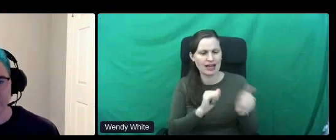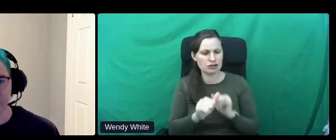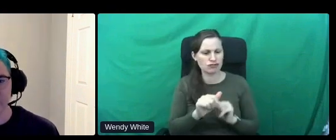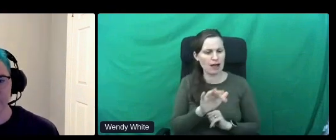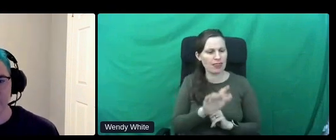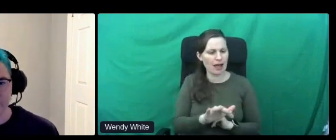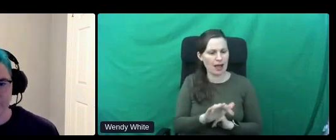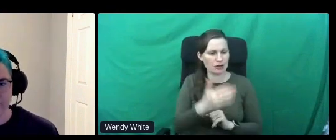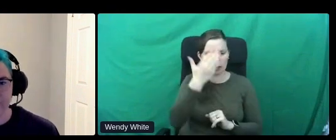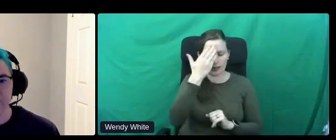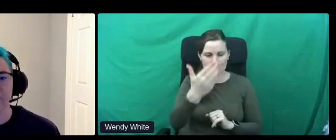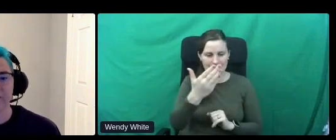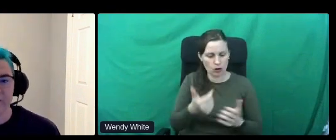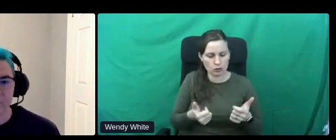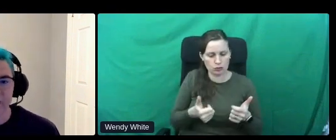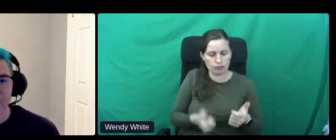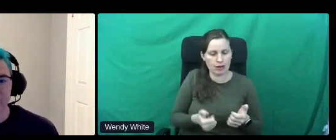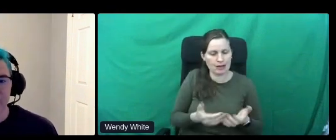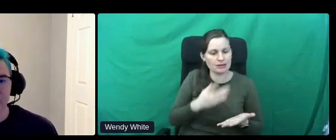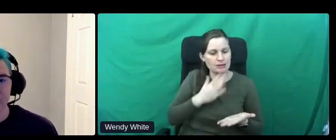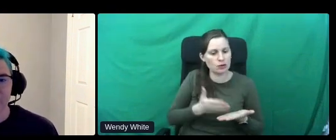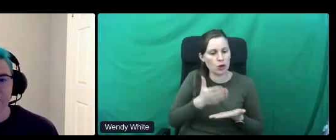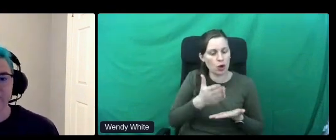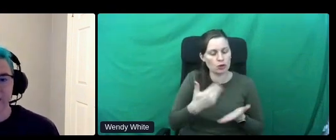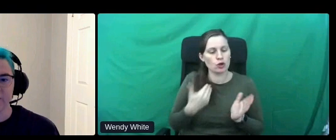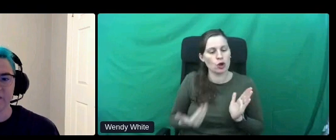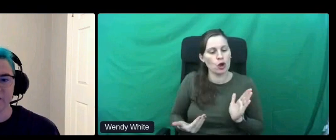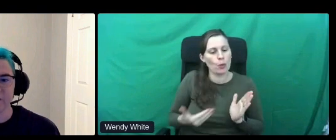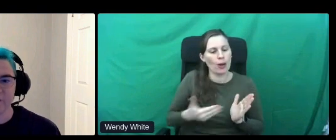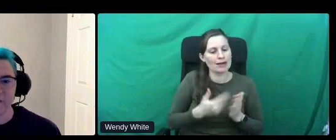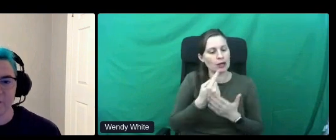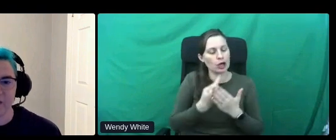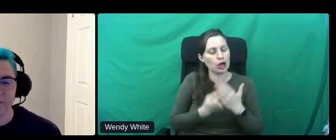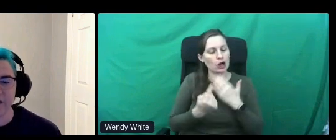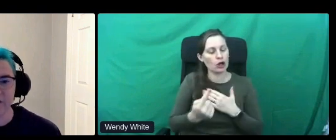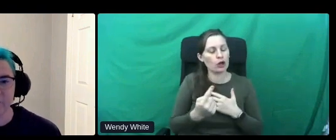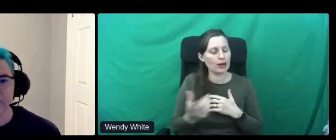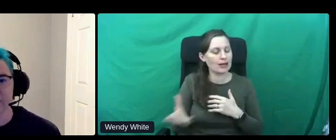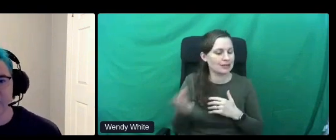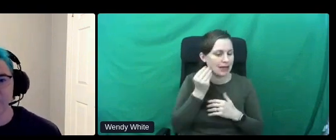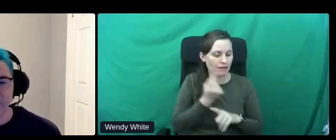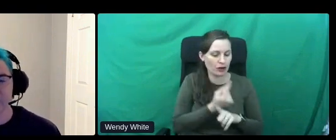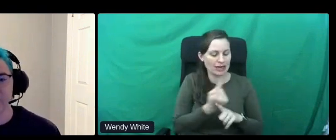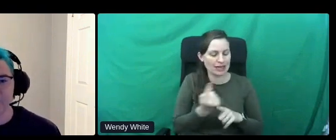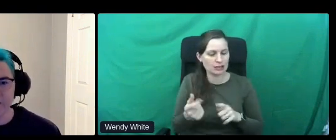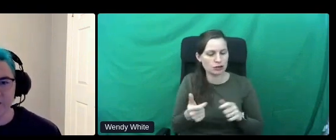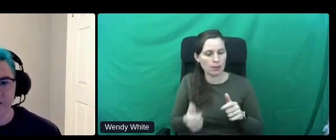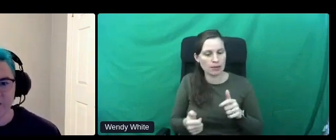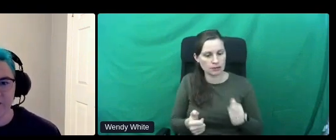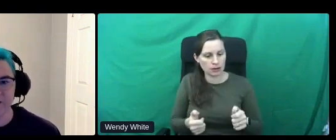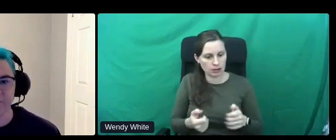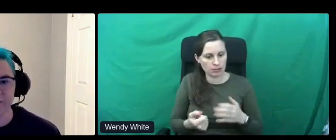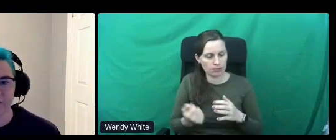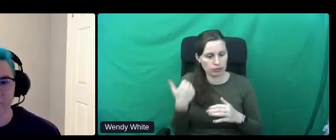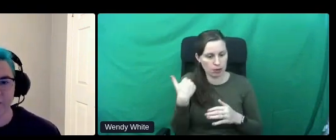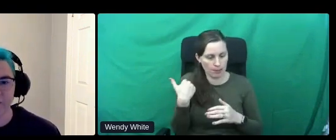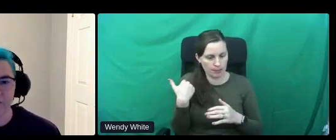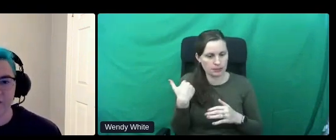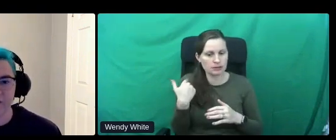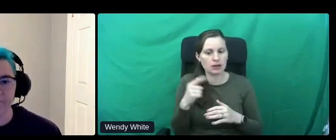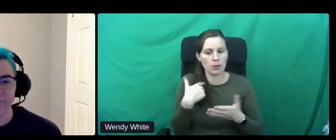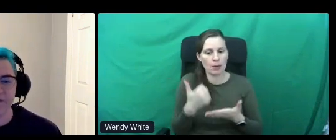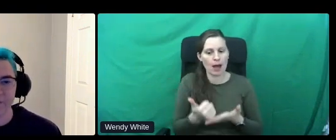so didn't know to push the button. So we added a unique sound to each one of the button prompts, and we were actually helped out a lot by Naughty Dog on this particular